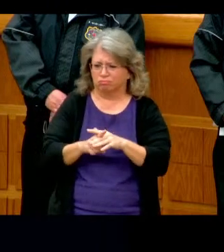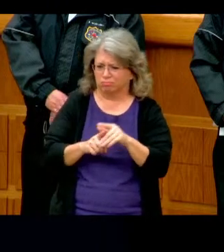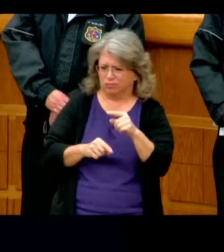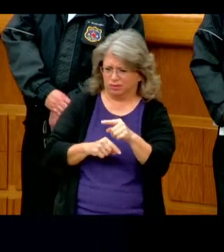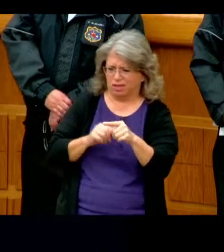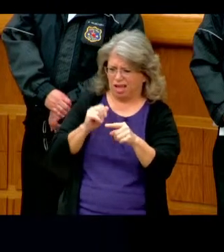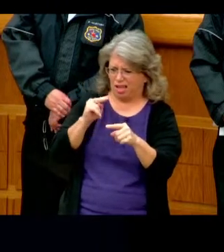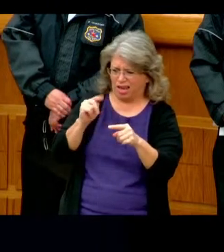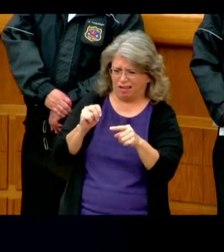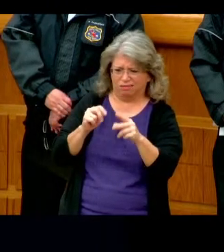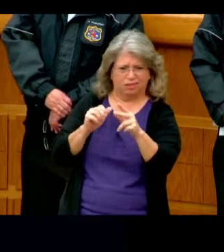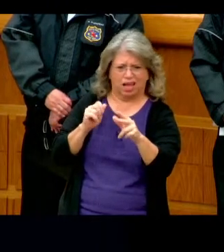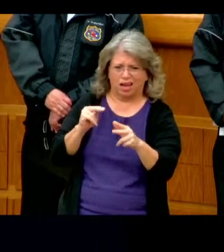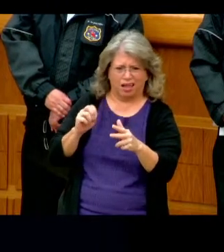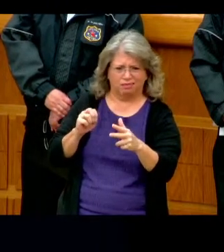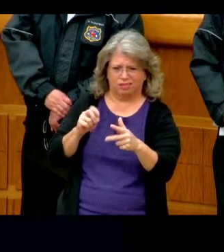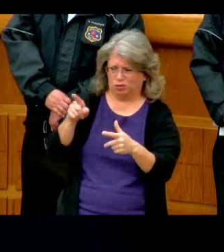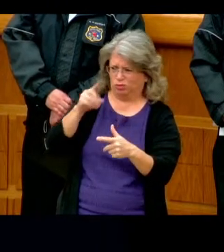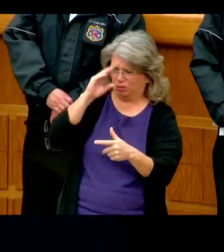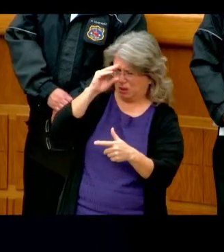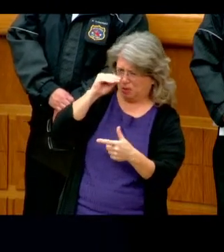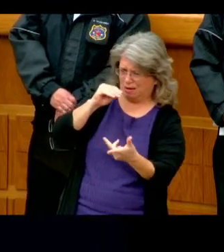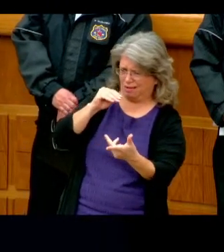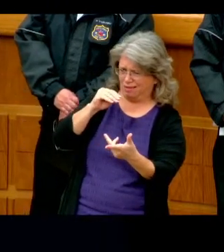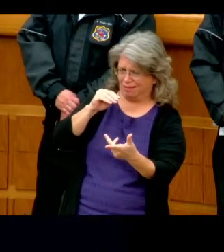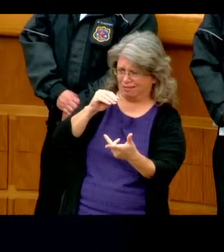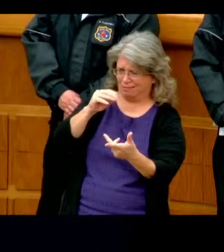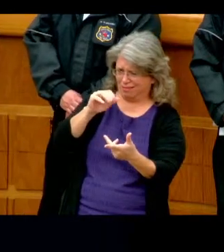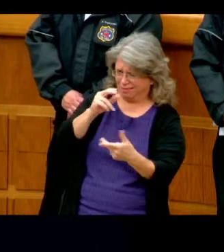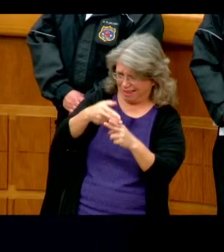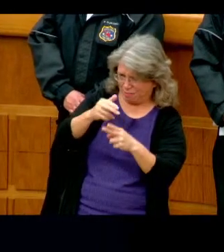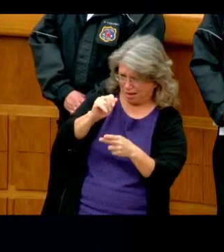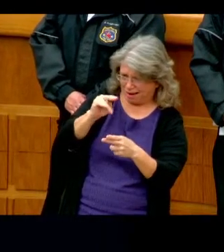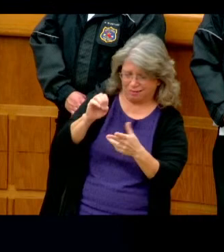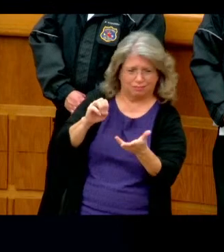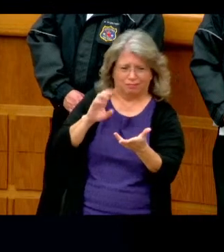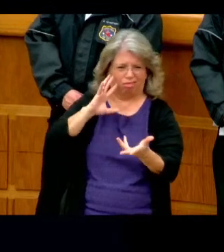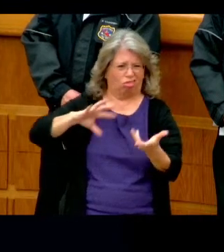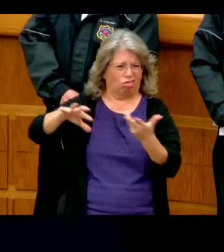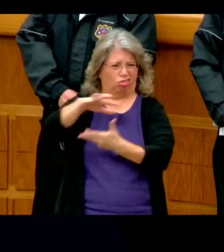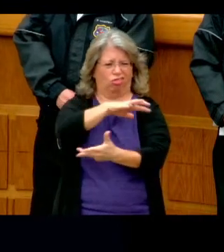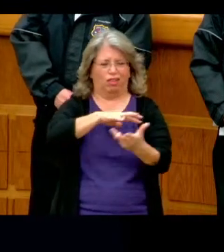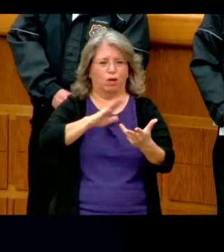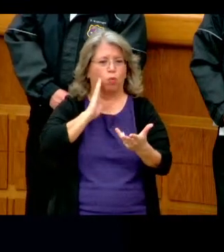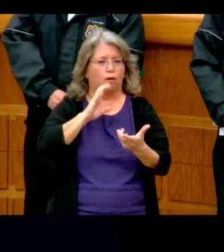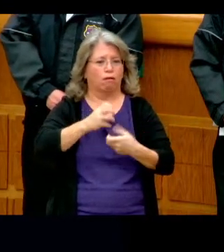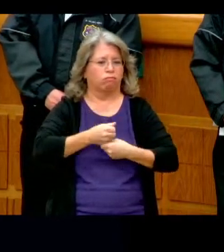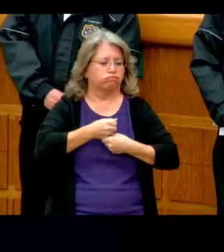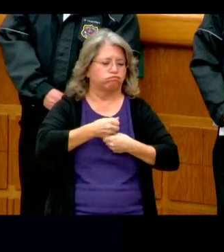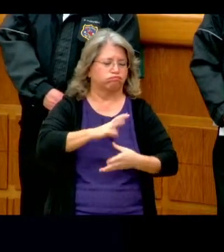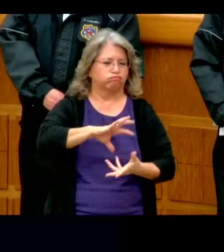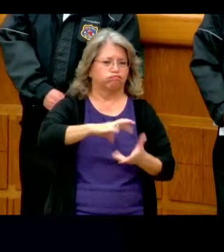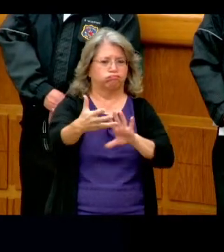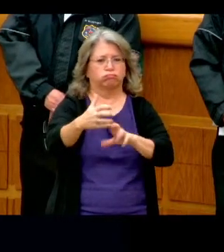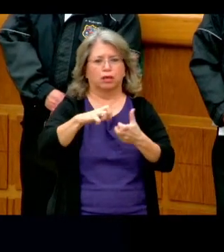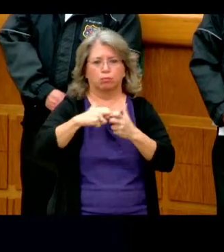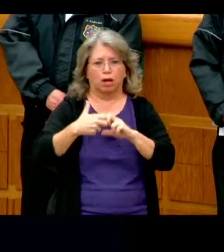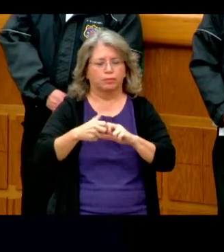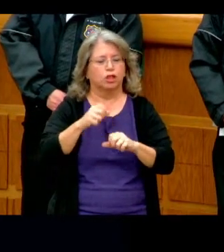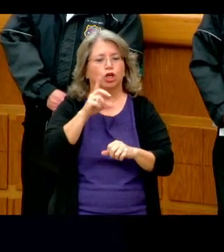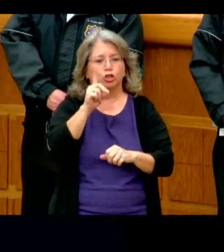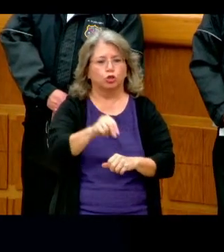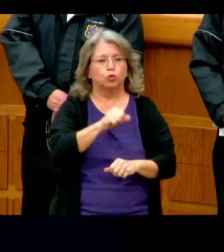like Annette, you look like a male. And so that's going to cause confusion, that's going to cause problems. Do not share